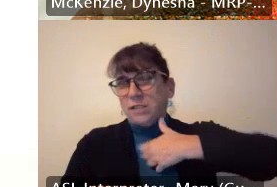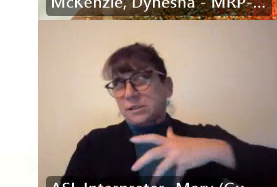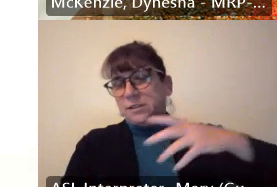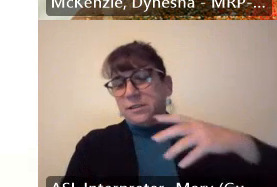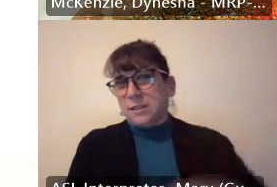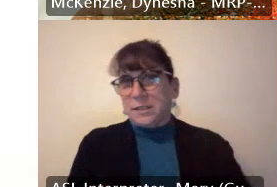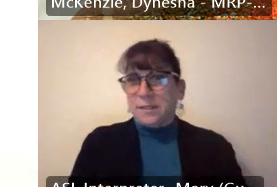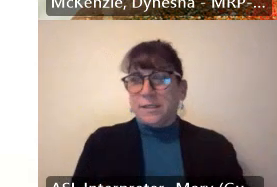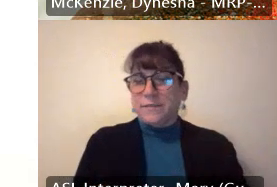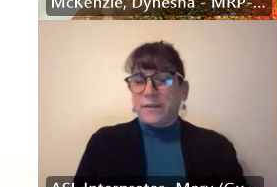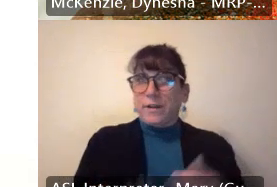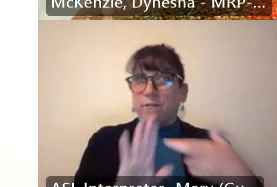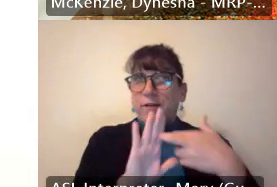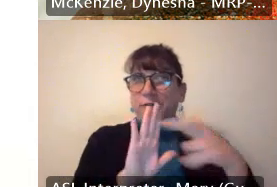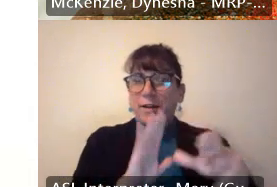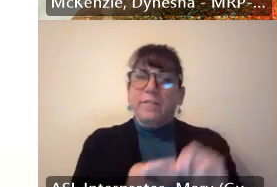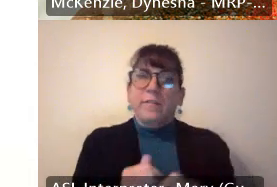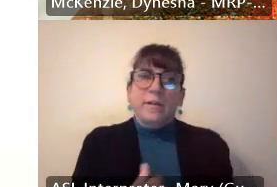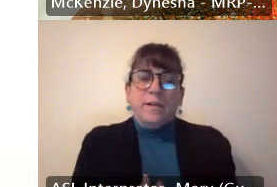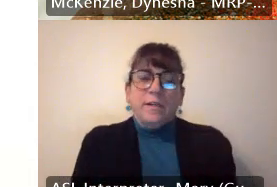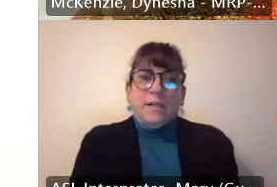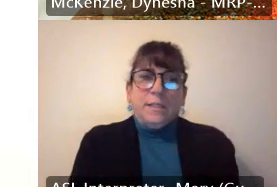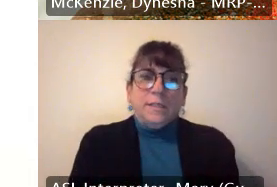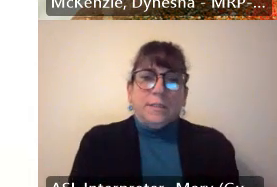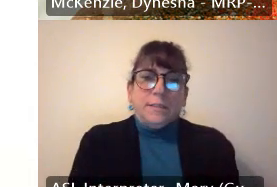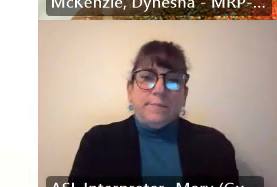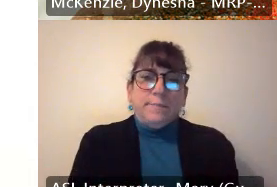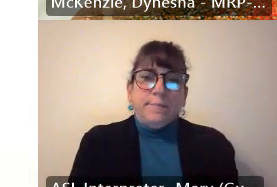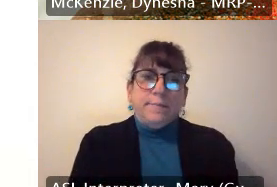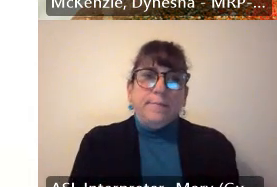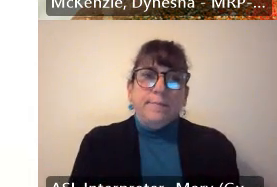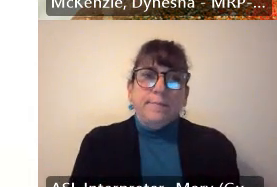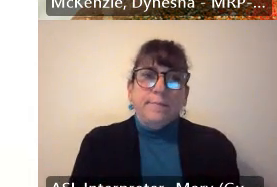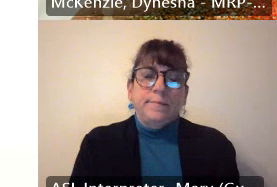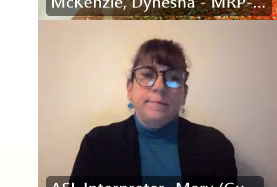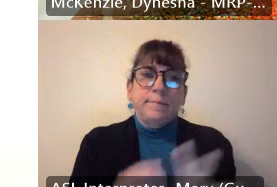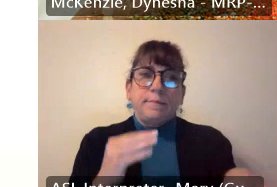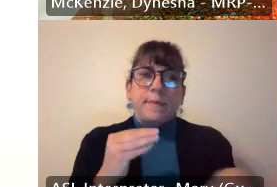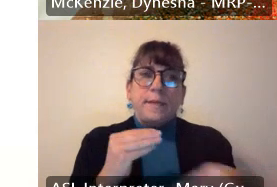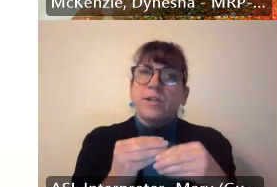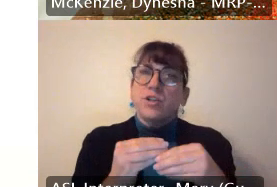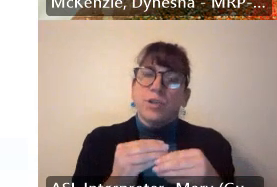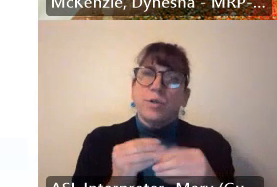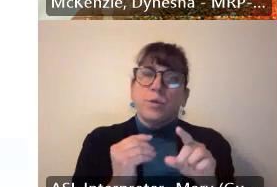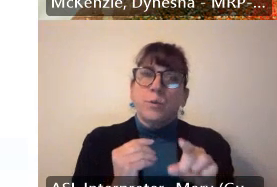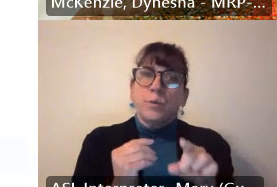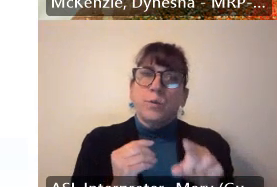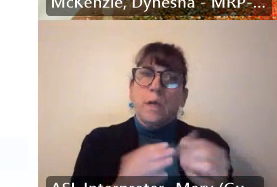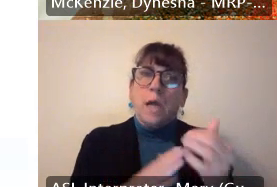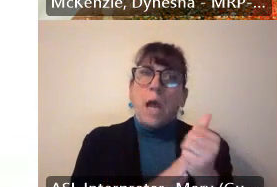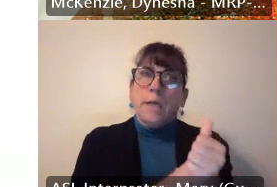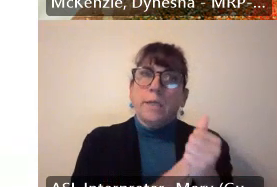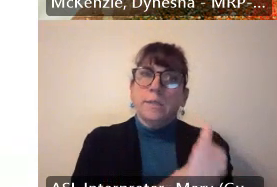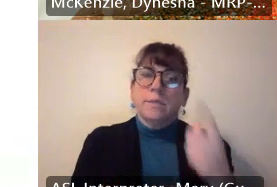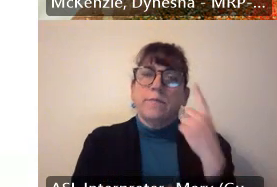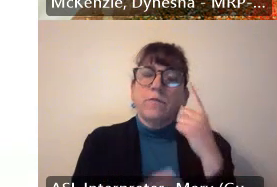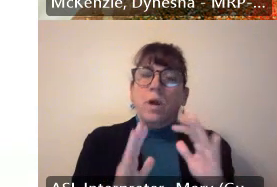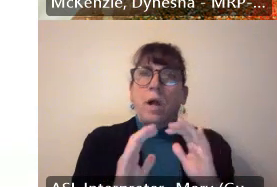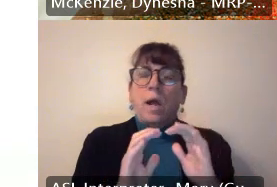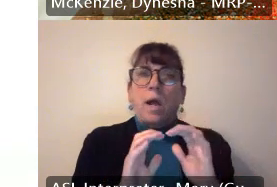very reflective. So there, in addition to guidance on